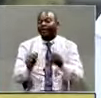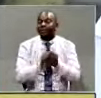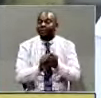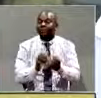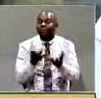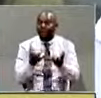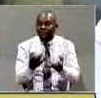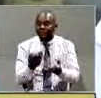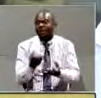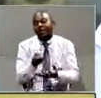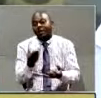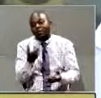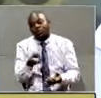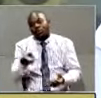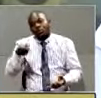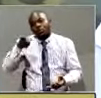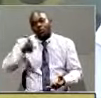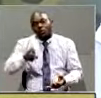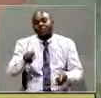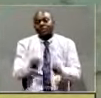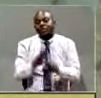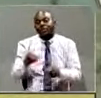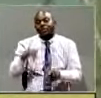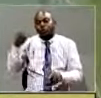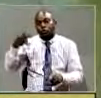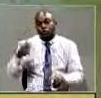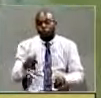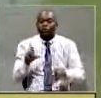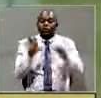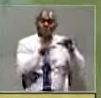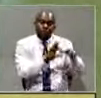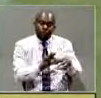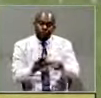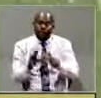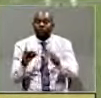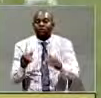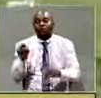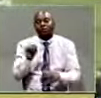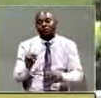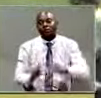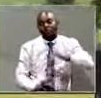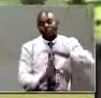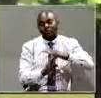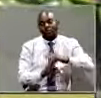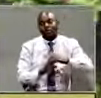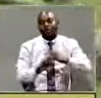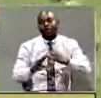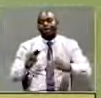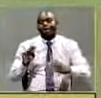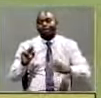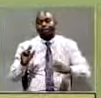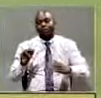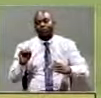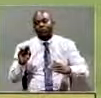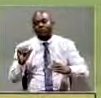number to grow. We expect others to qualify. The Federation expects the nation's top athletes, including Lenny Shida, Ronald